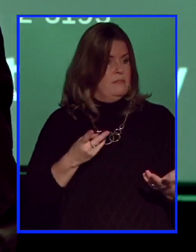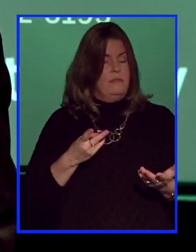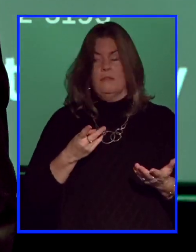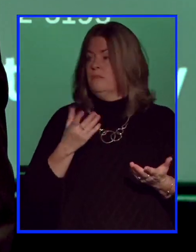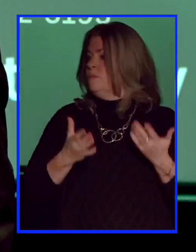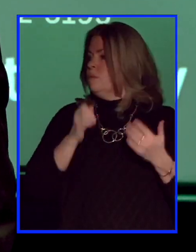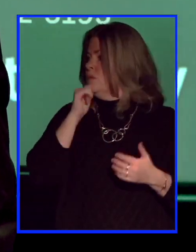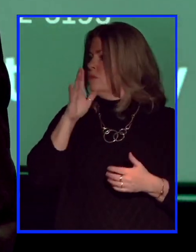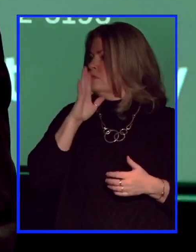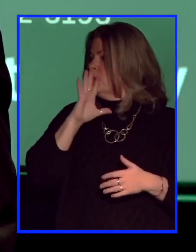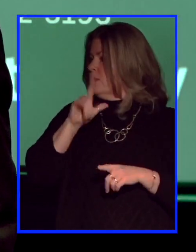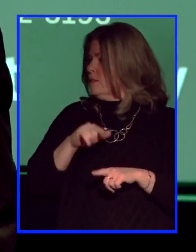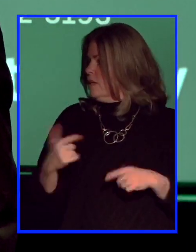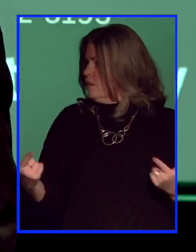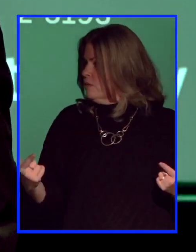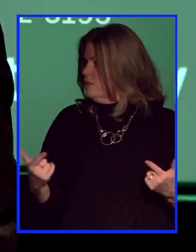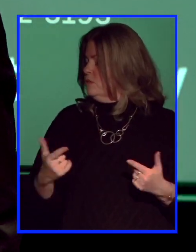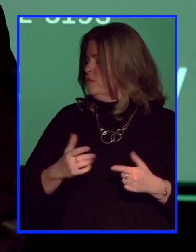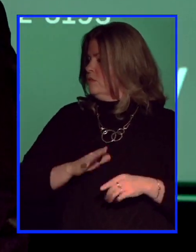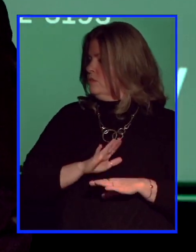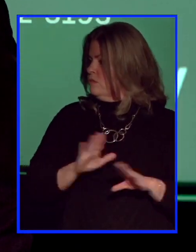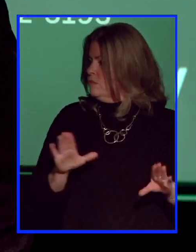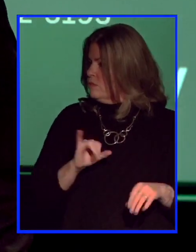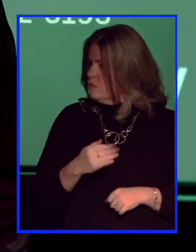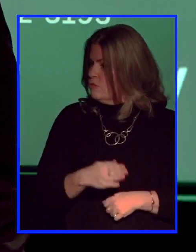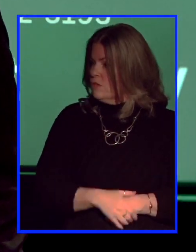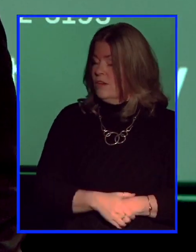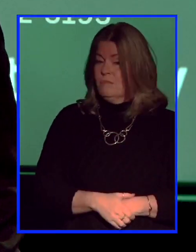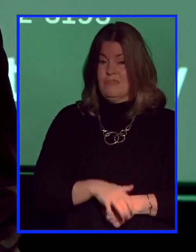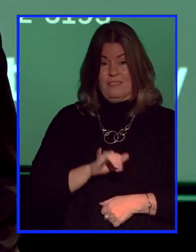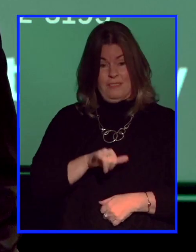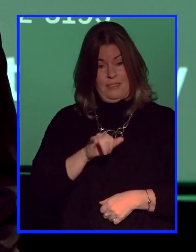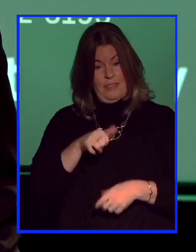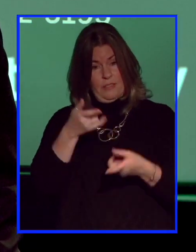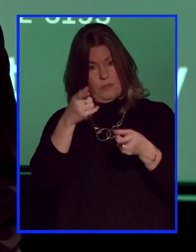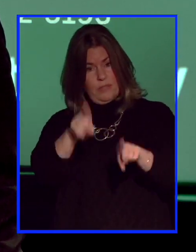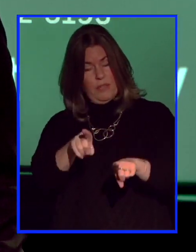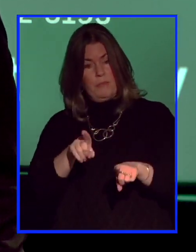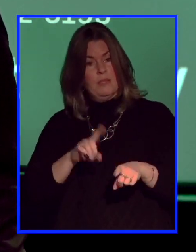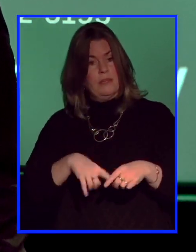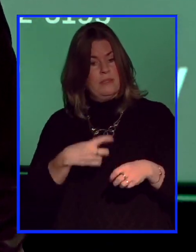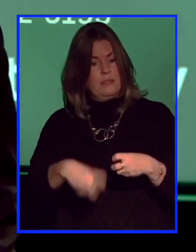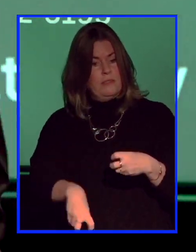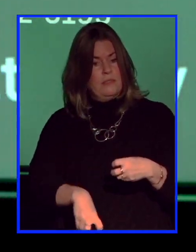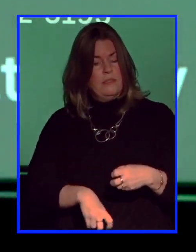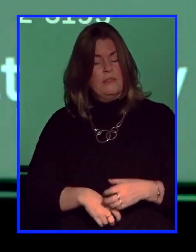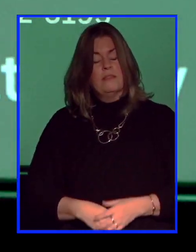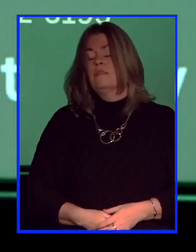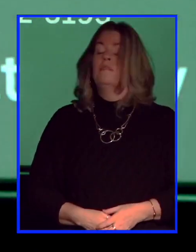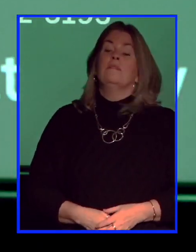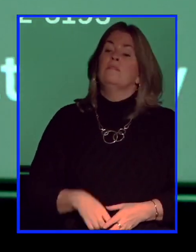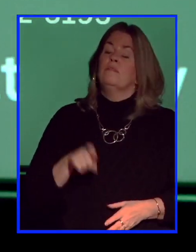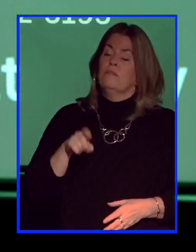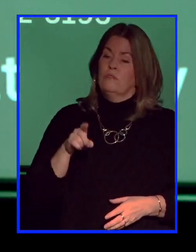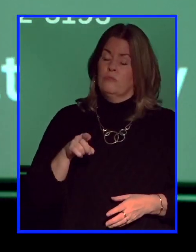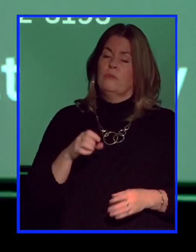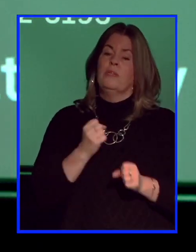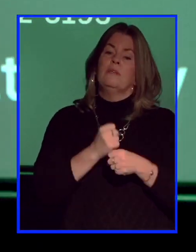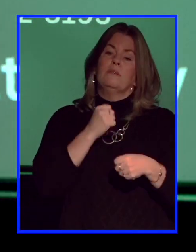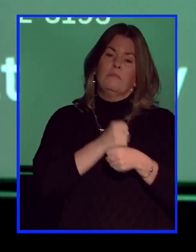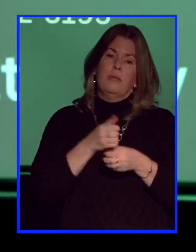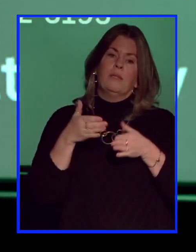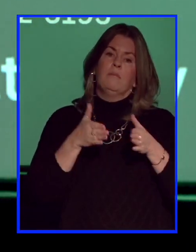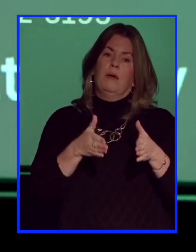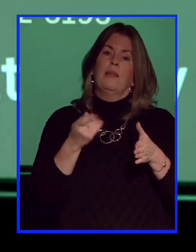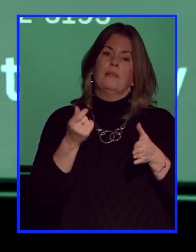You don't have a job. You know, that's what's happening, and that's tough. So we've got to try to ease the path as much